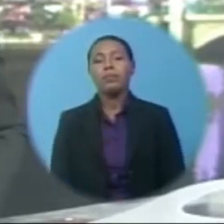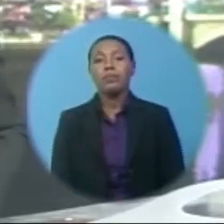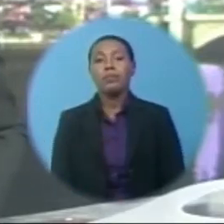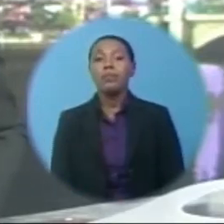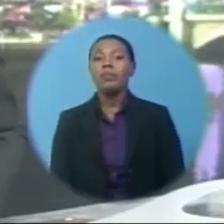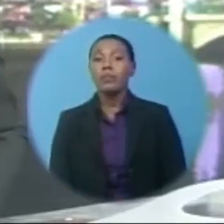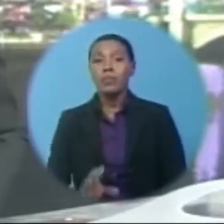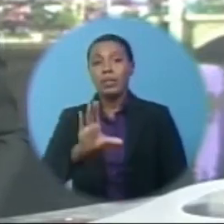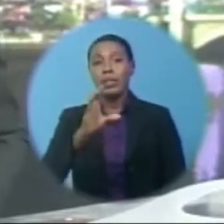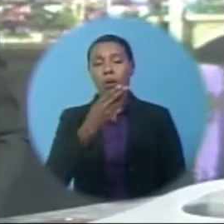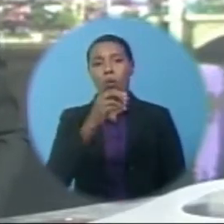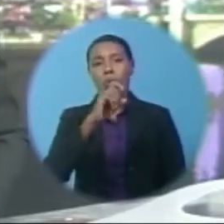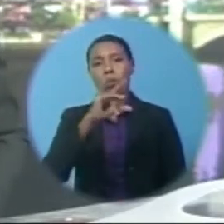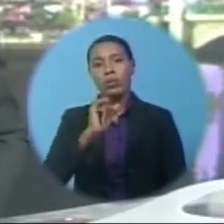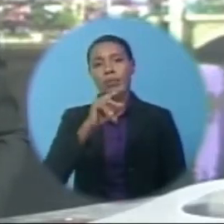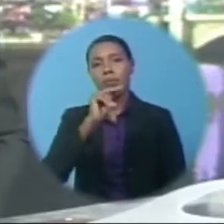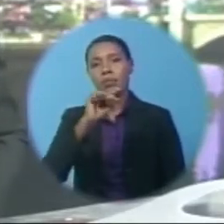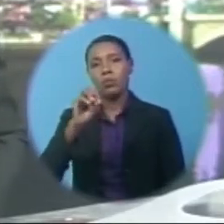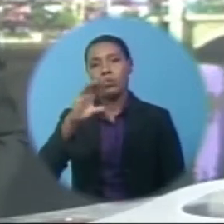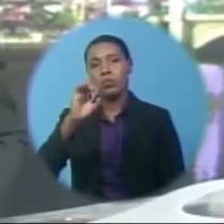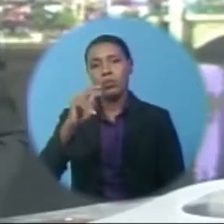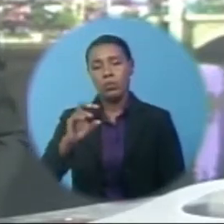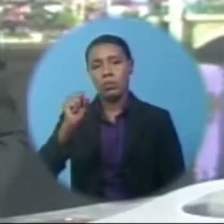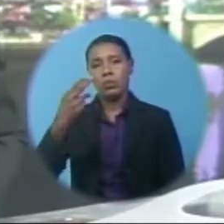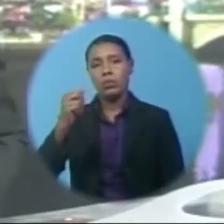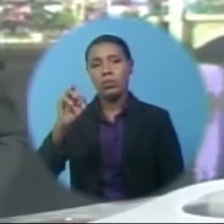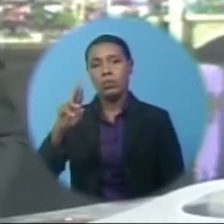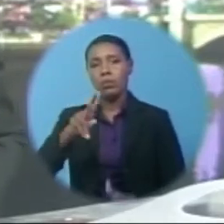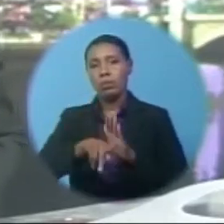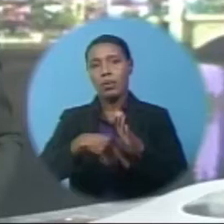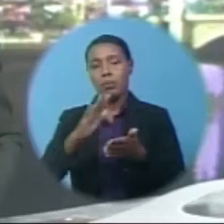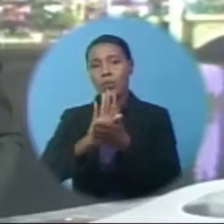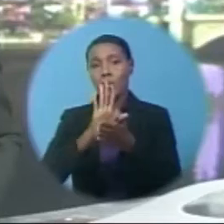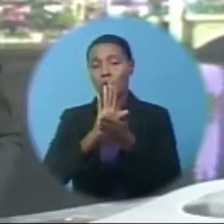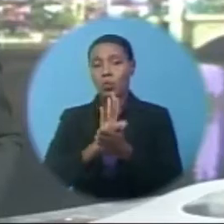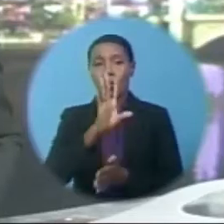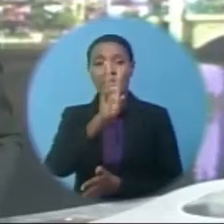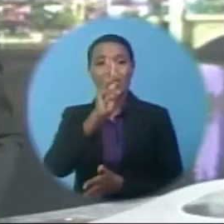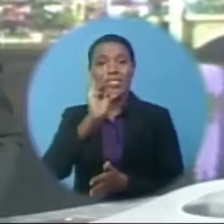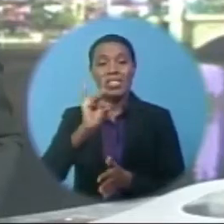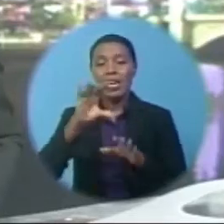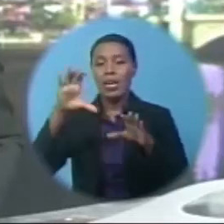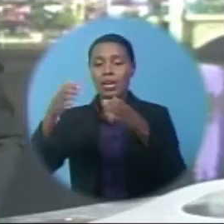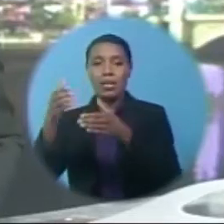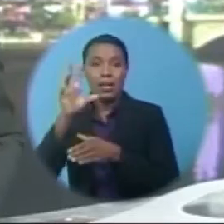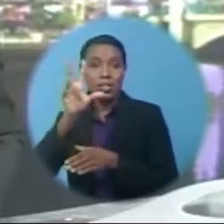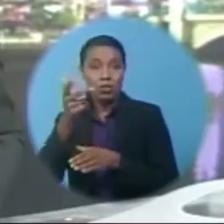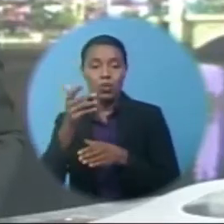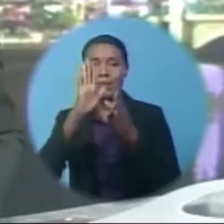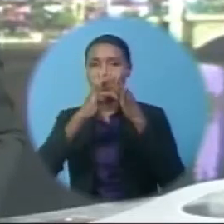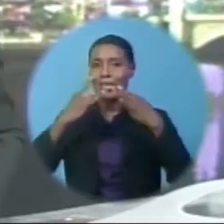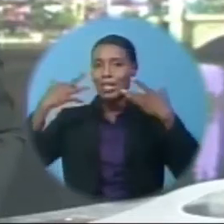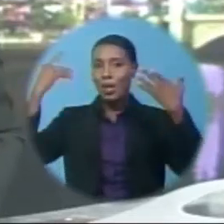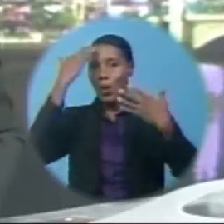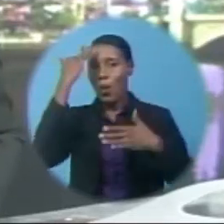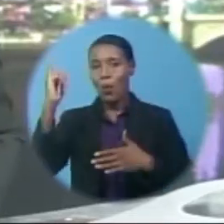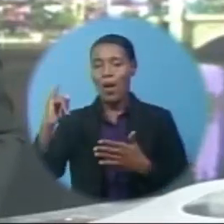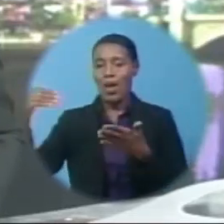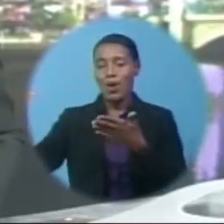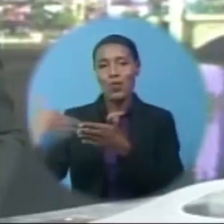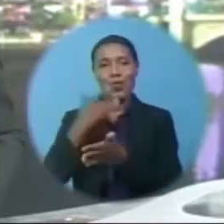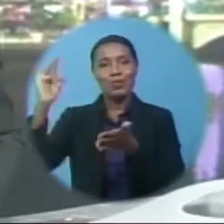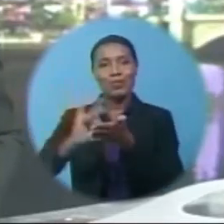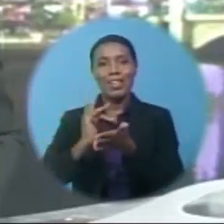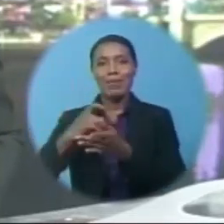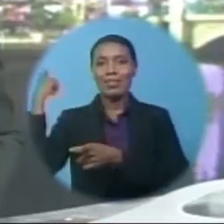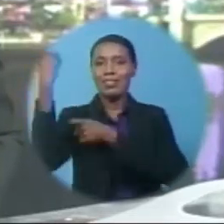69 Class 3 students from Holy Innocents and Sharon Primary are beaming tonight after becoming the latest beneficiaries of brand new tablets from the